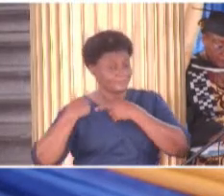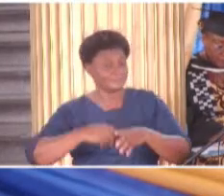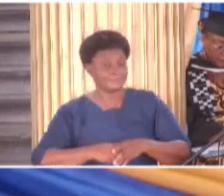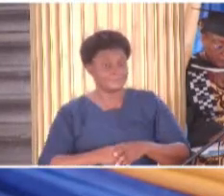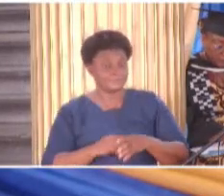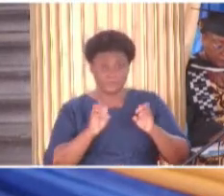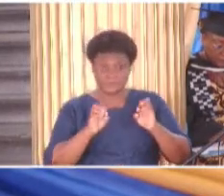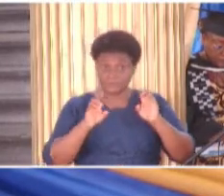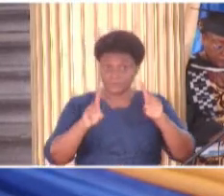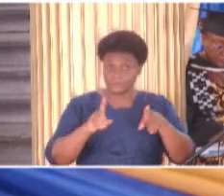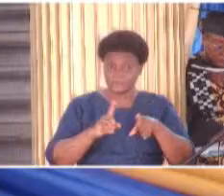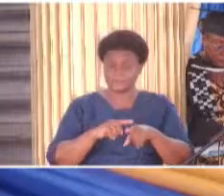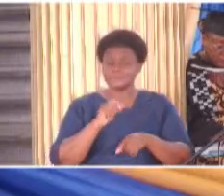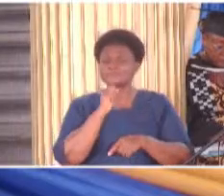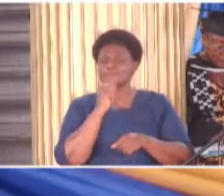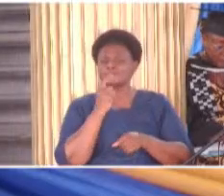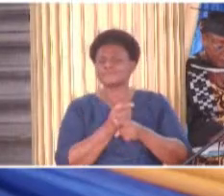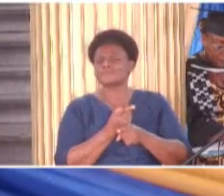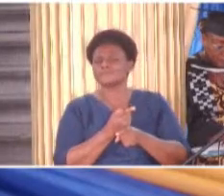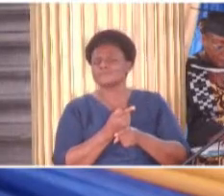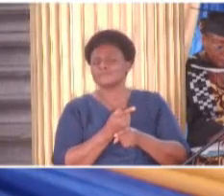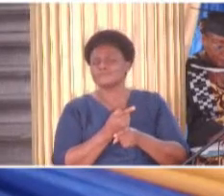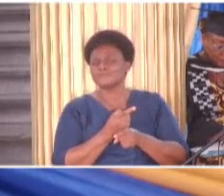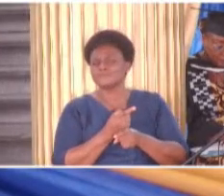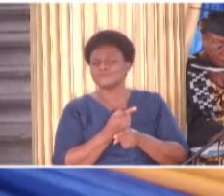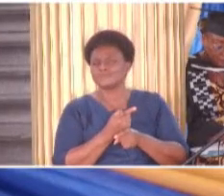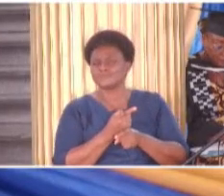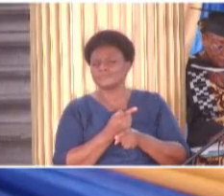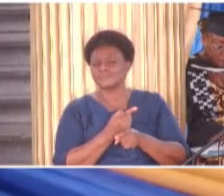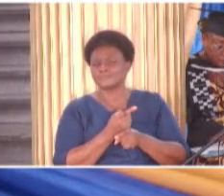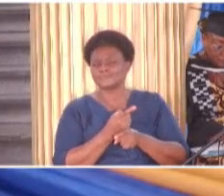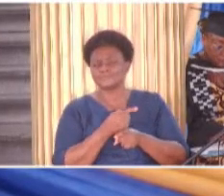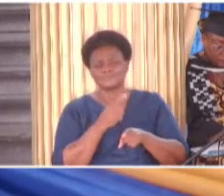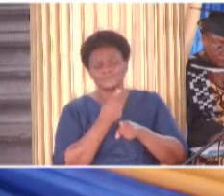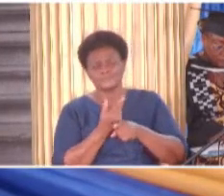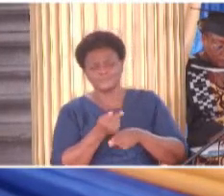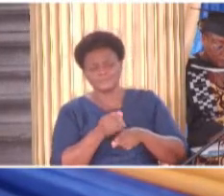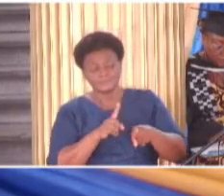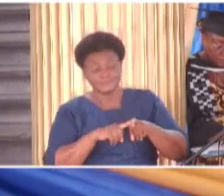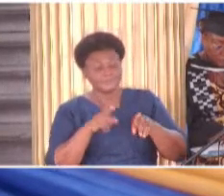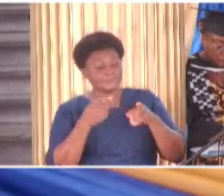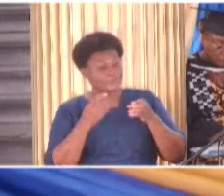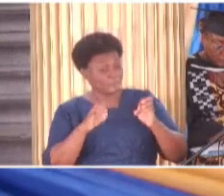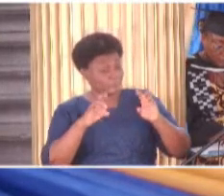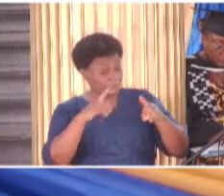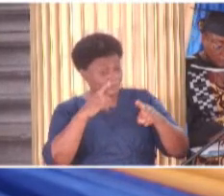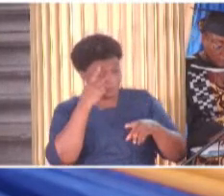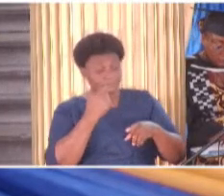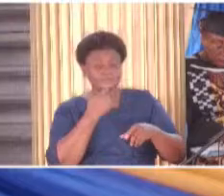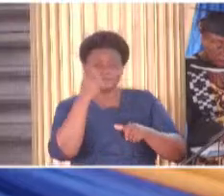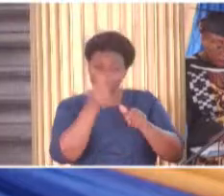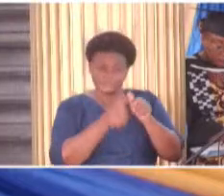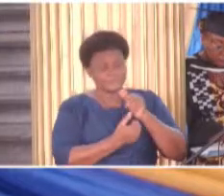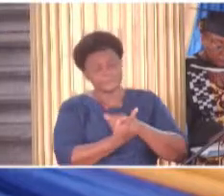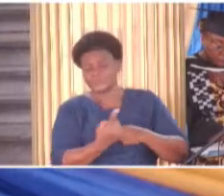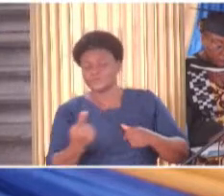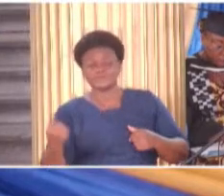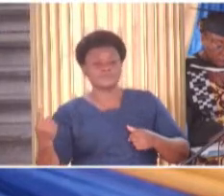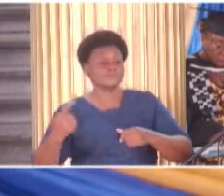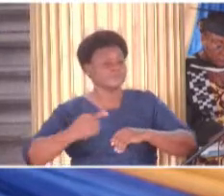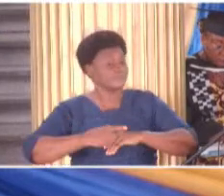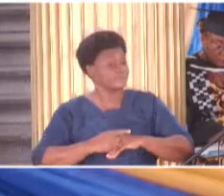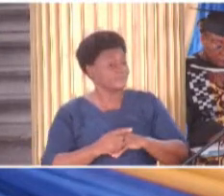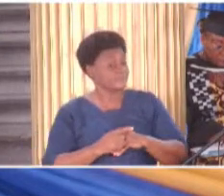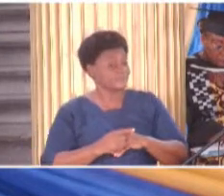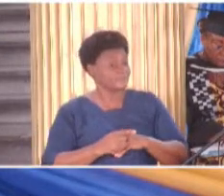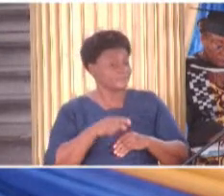Education is not just for the privileged few, it is for everyone. And